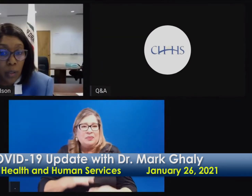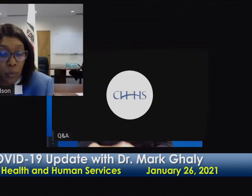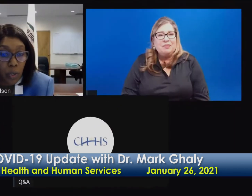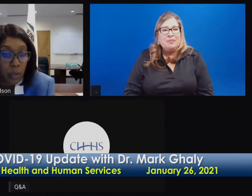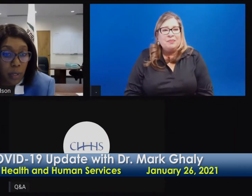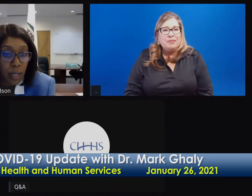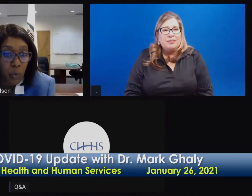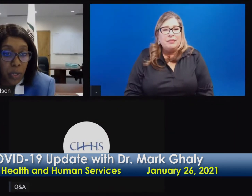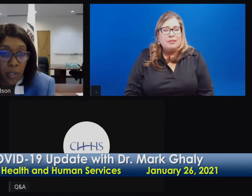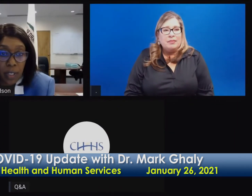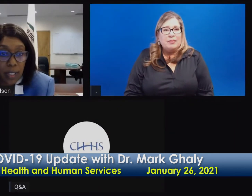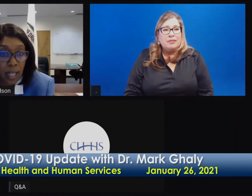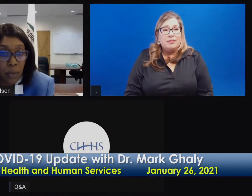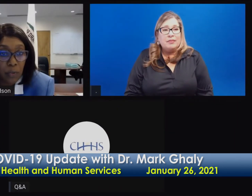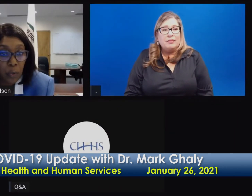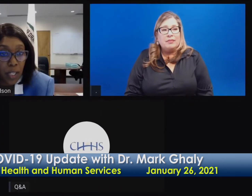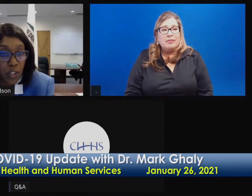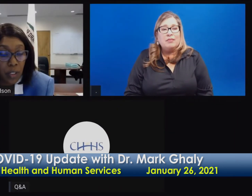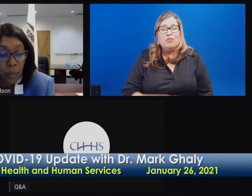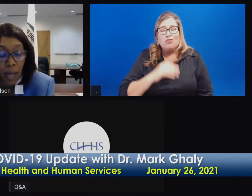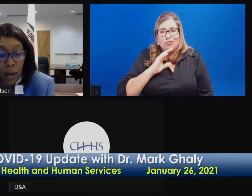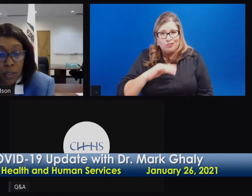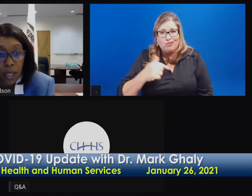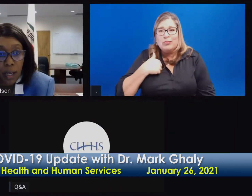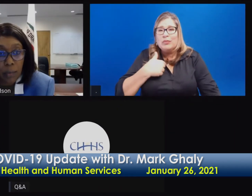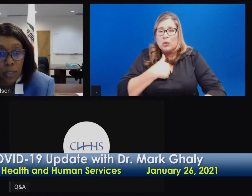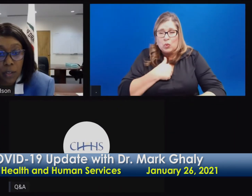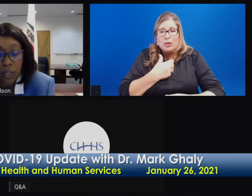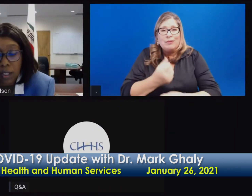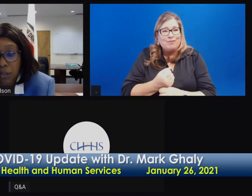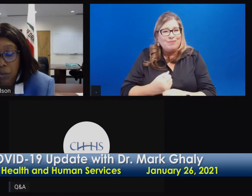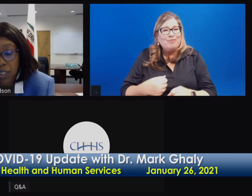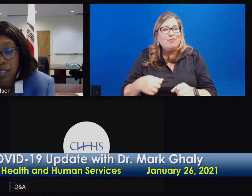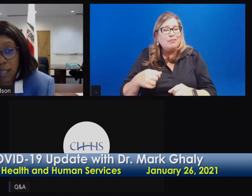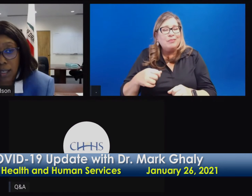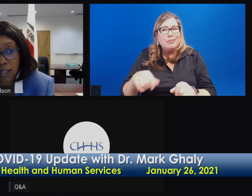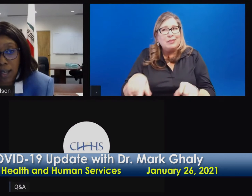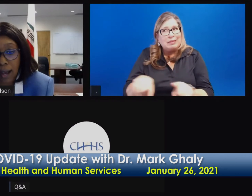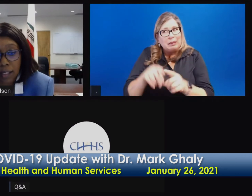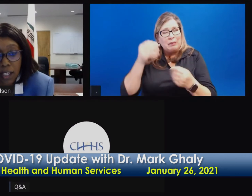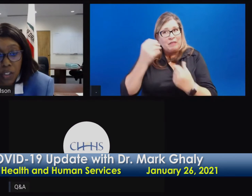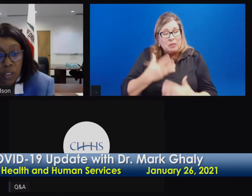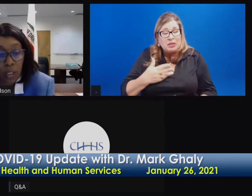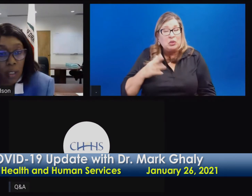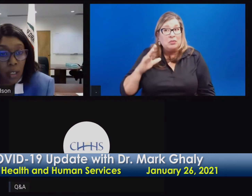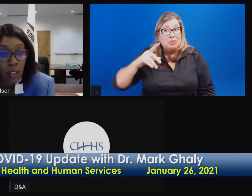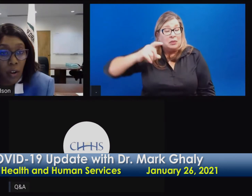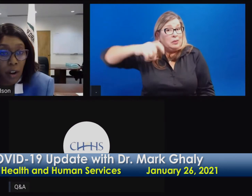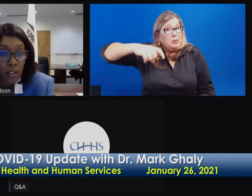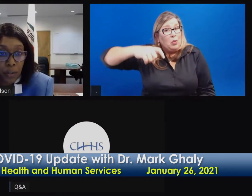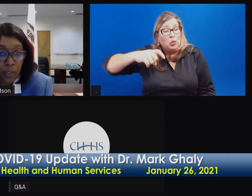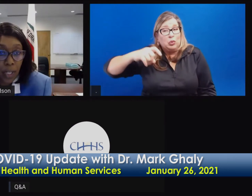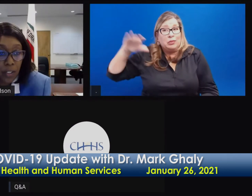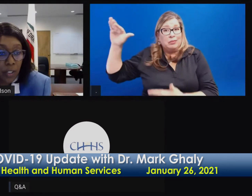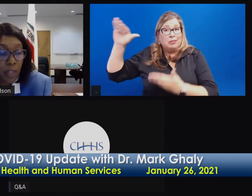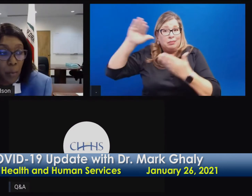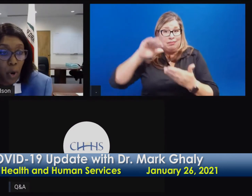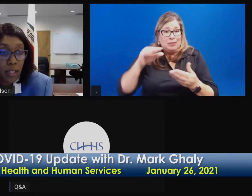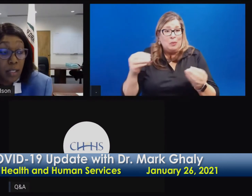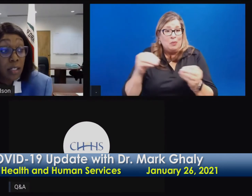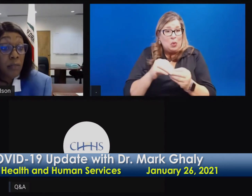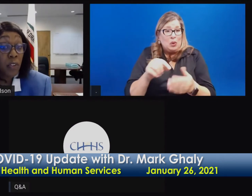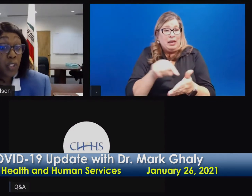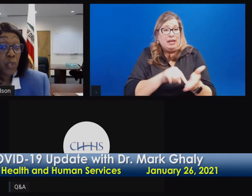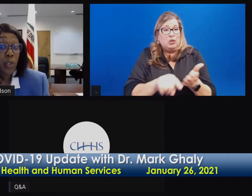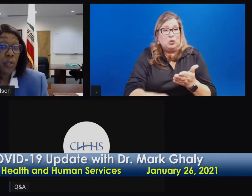Yeah, we, we're, we're hearing the same information about, um, you know, the increase in allocation. You know, our notification of